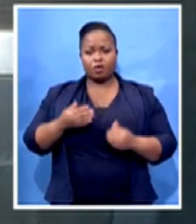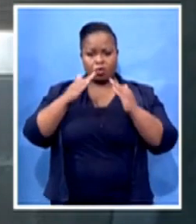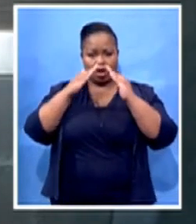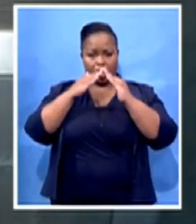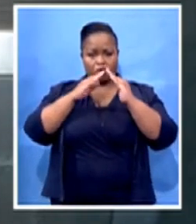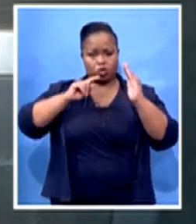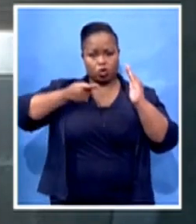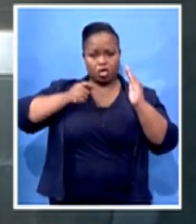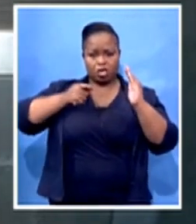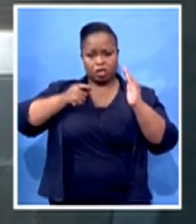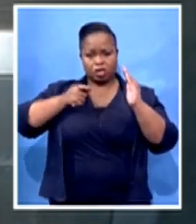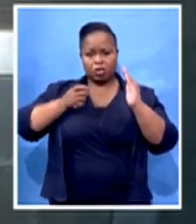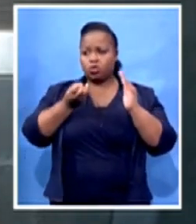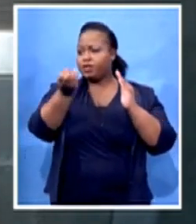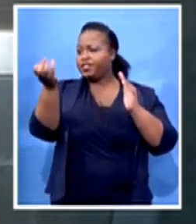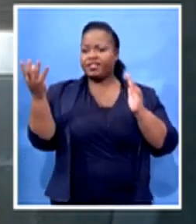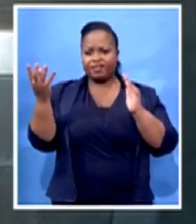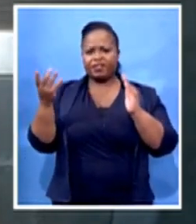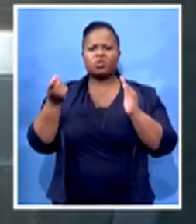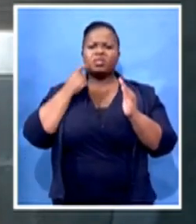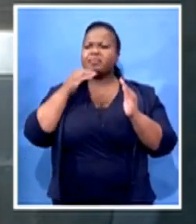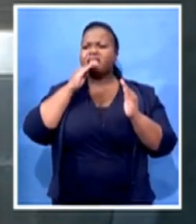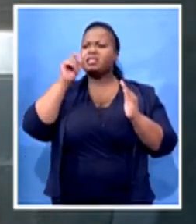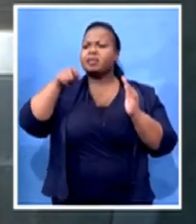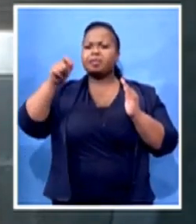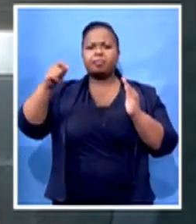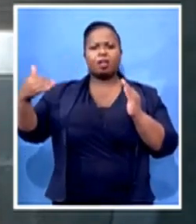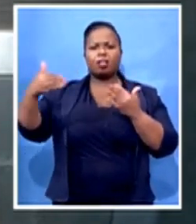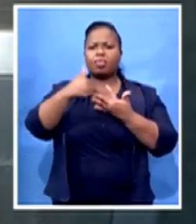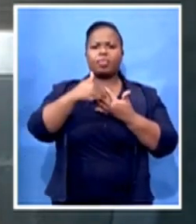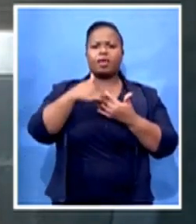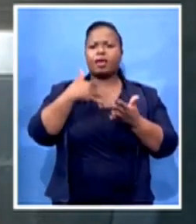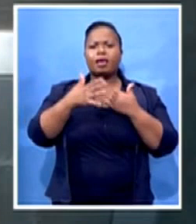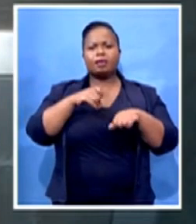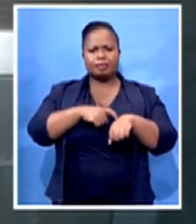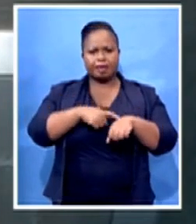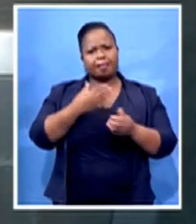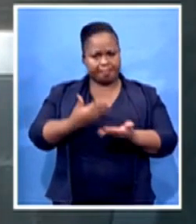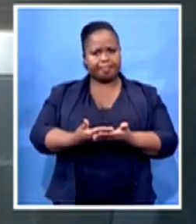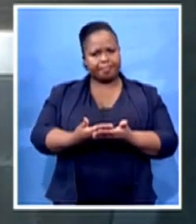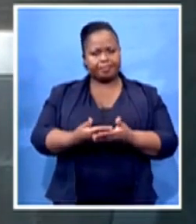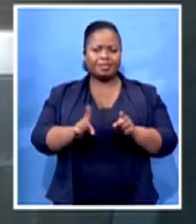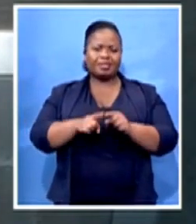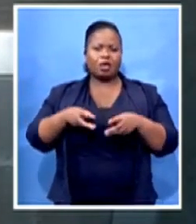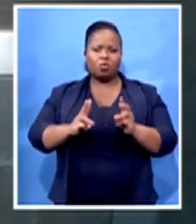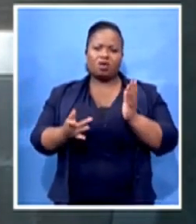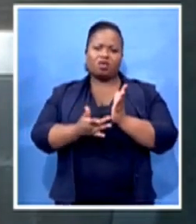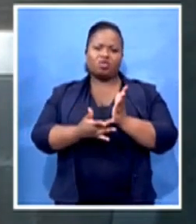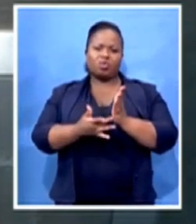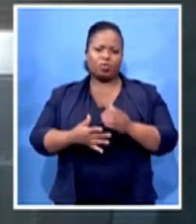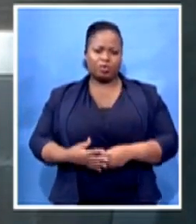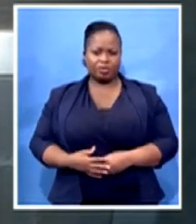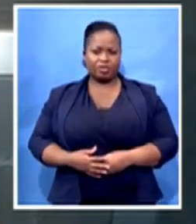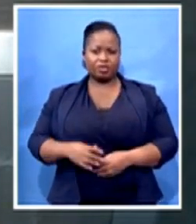at any time. Now, if that's the event of those credentials being stolen from a collaboration